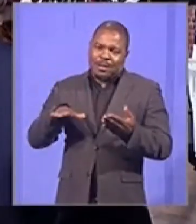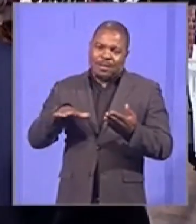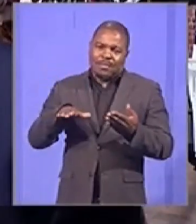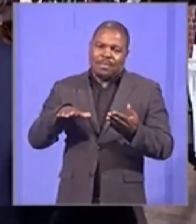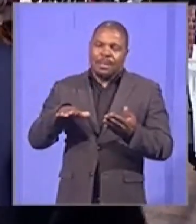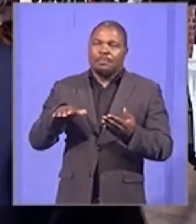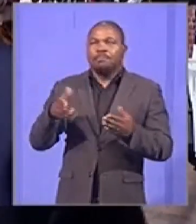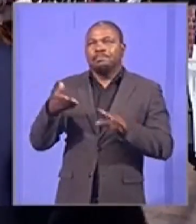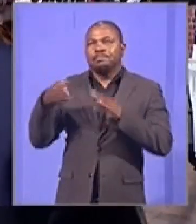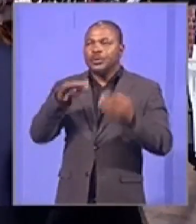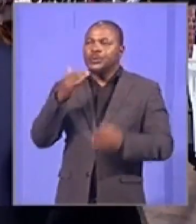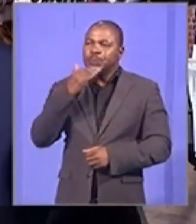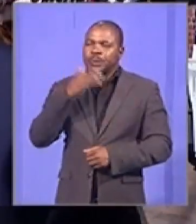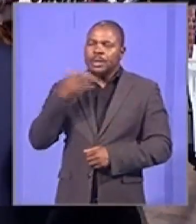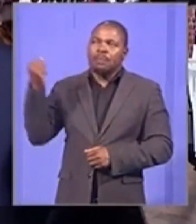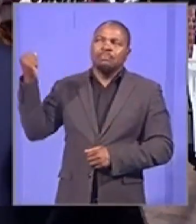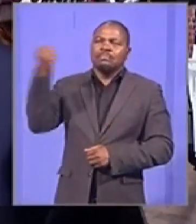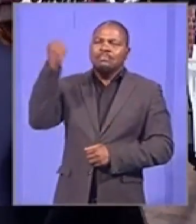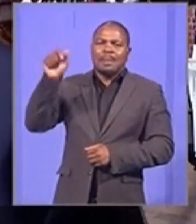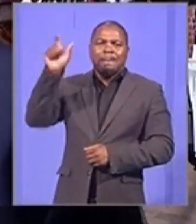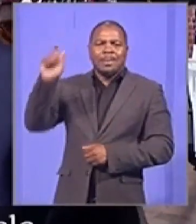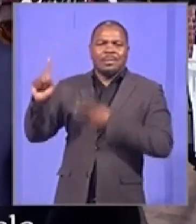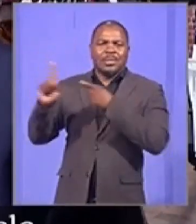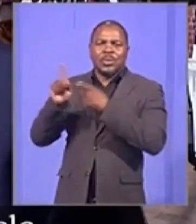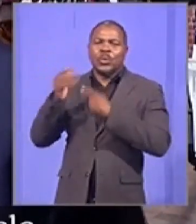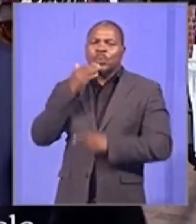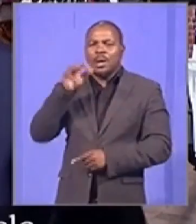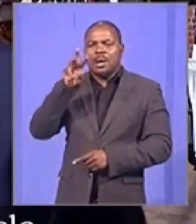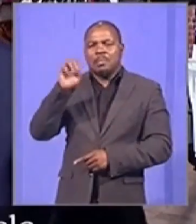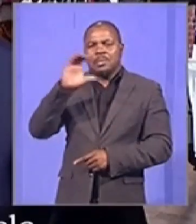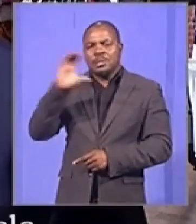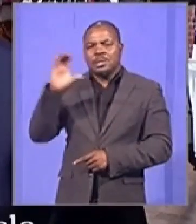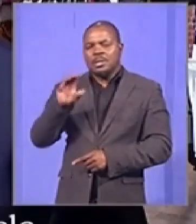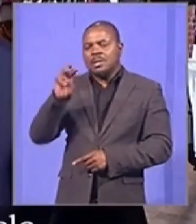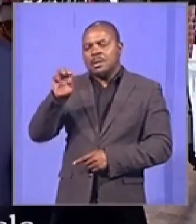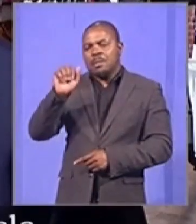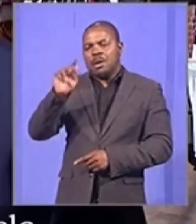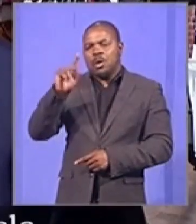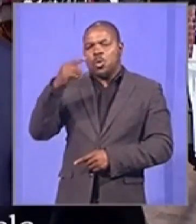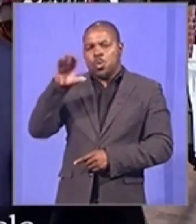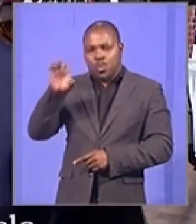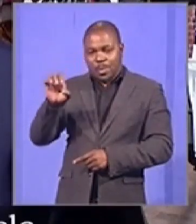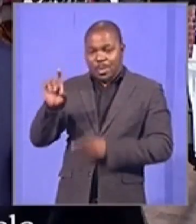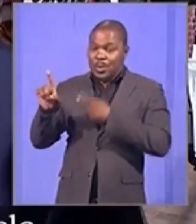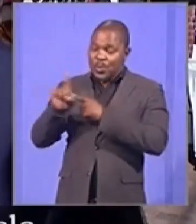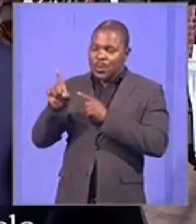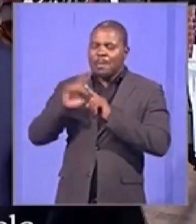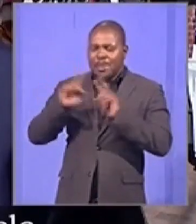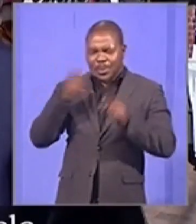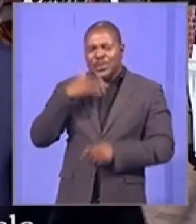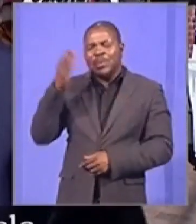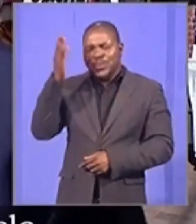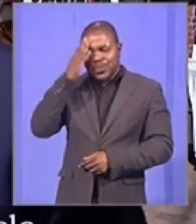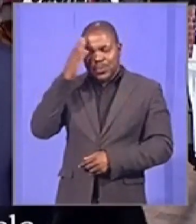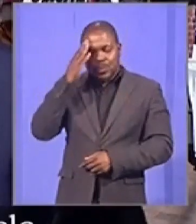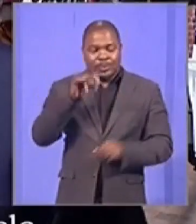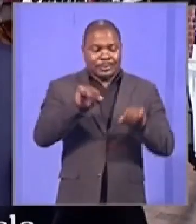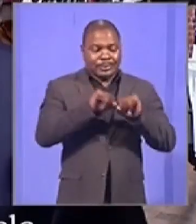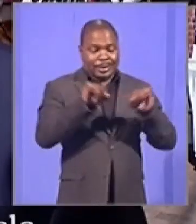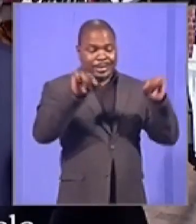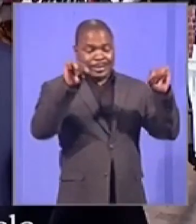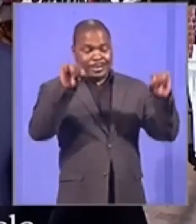o lahlehelwa ke mohale wa rona le MEC Magwe empa ra tseba hore ka baka la system tse re